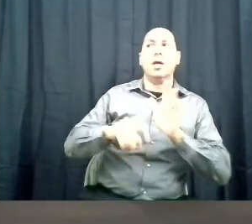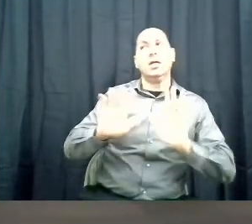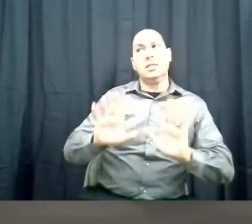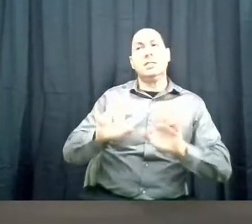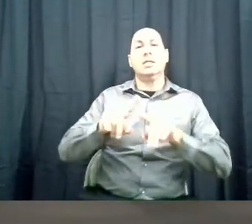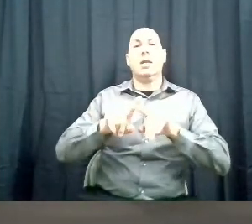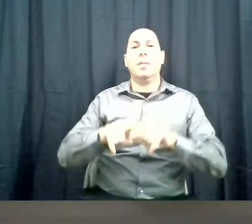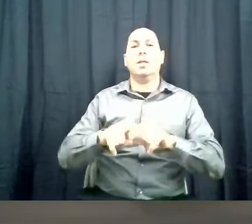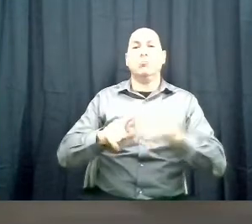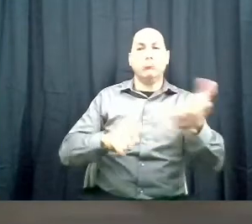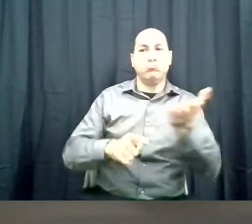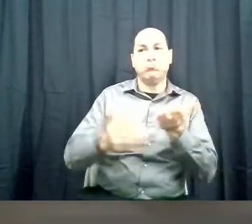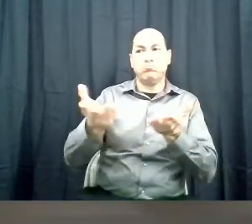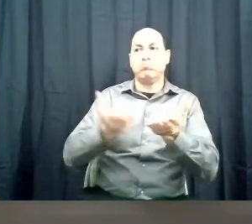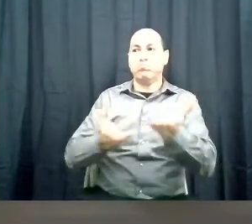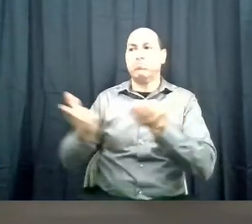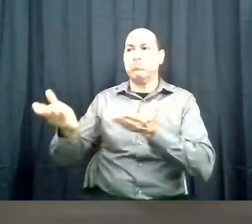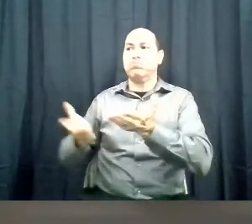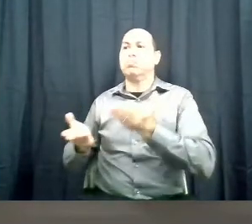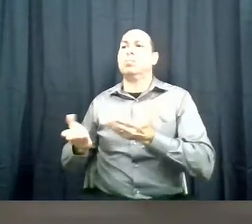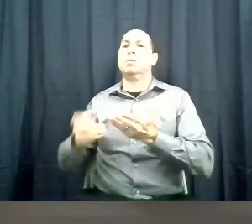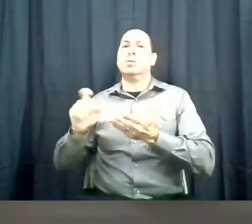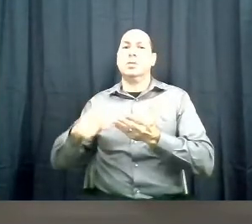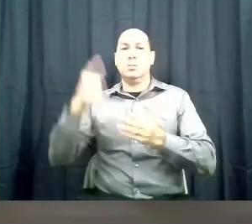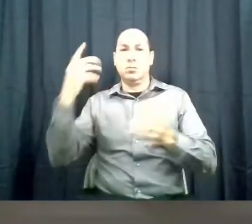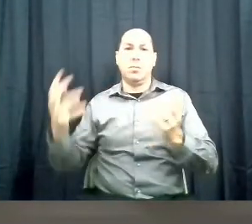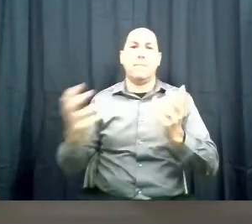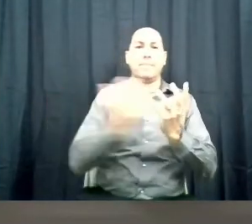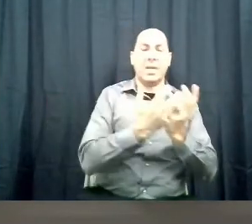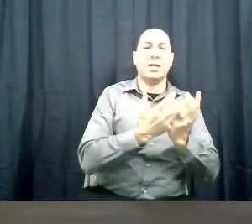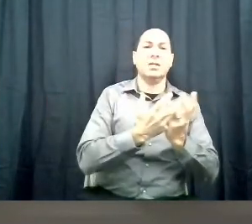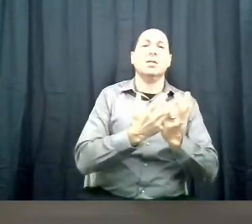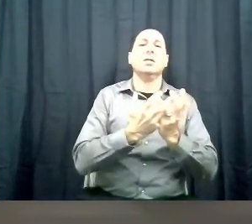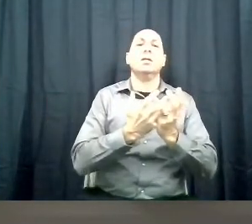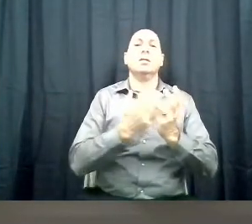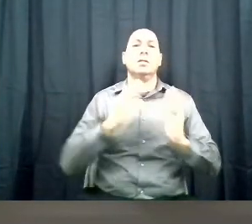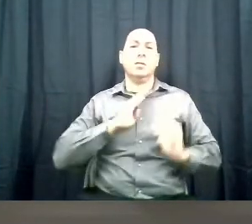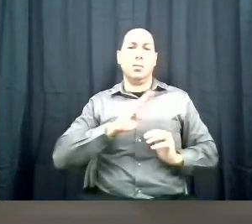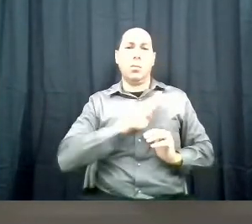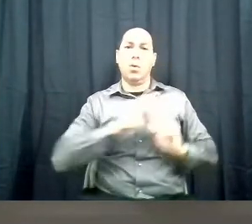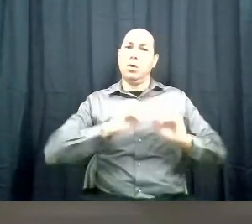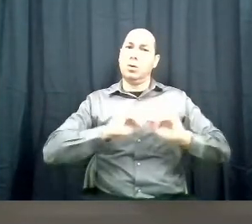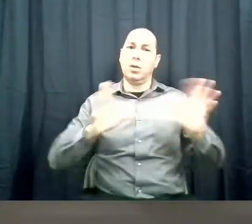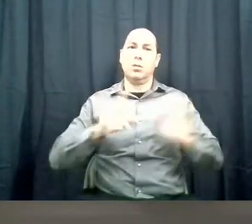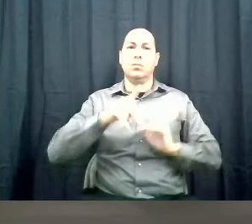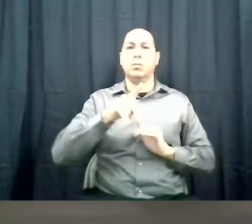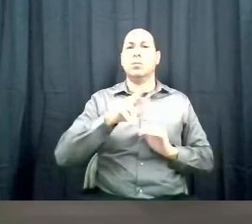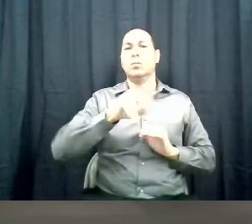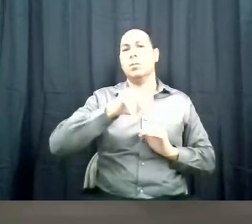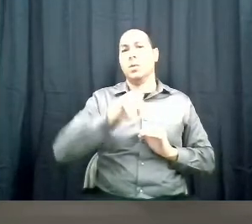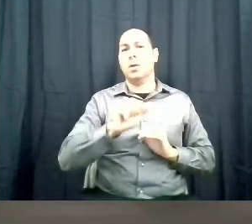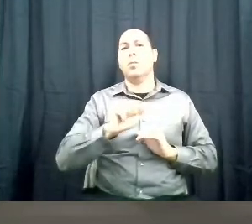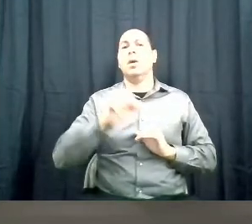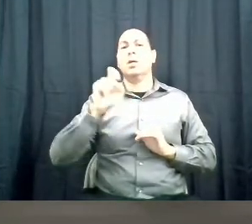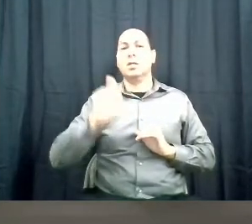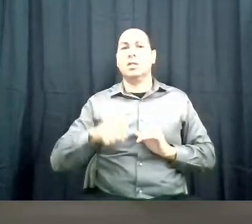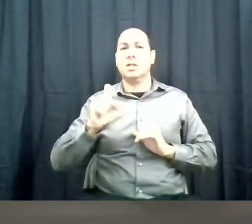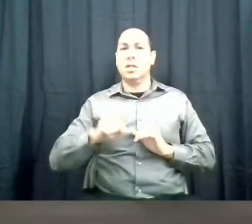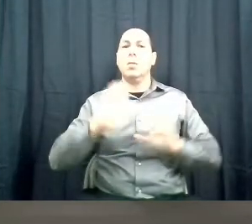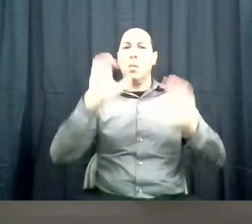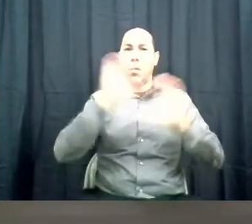comply with those price targets. Going forward, the board has been clear that PREPA must procure new generation resources